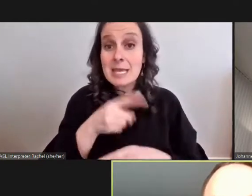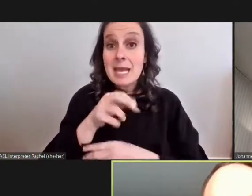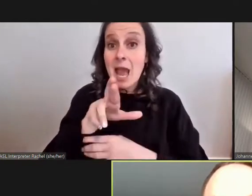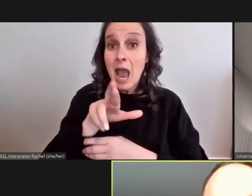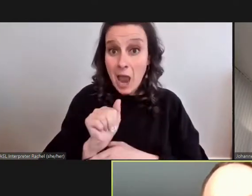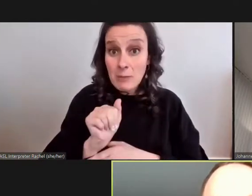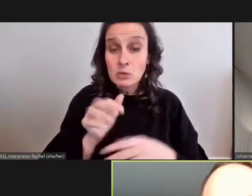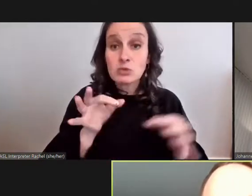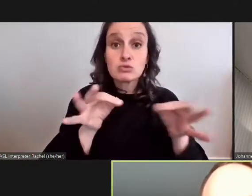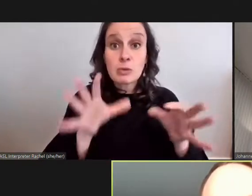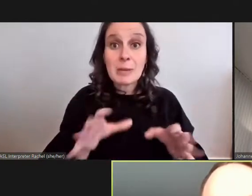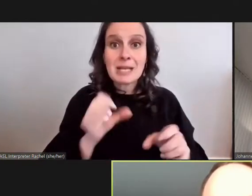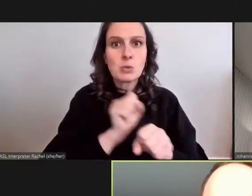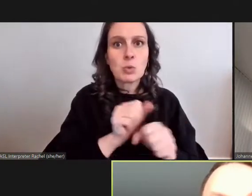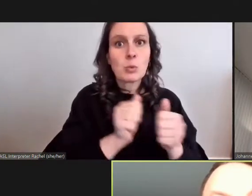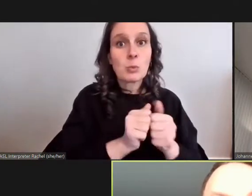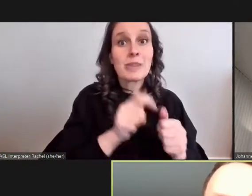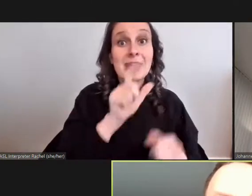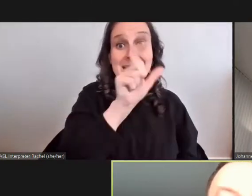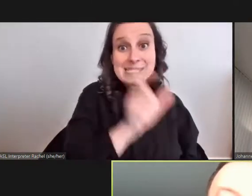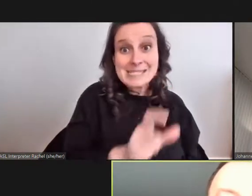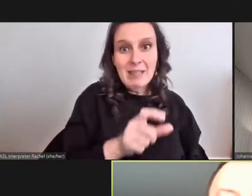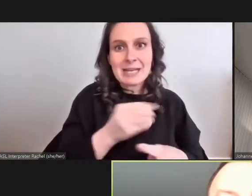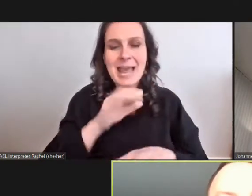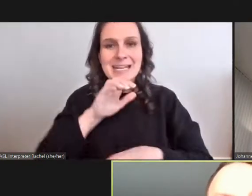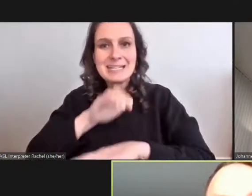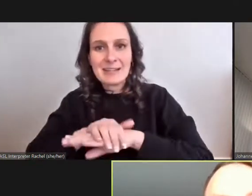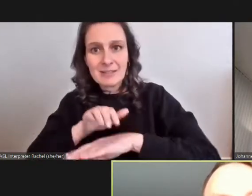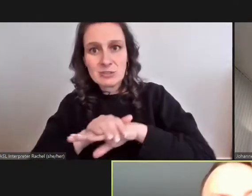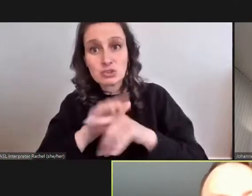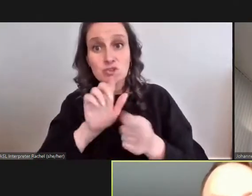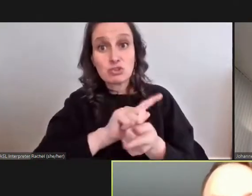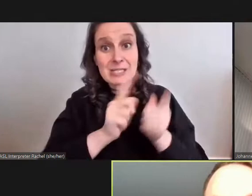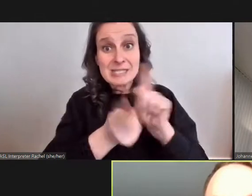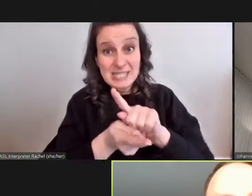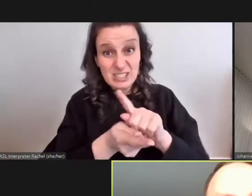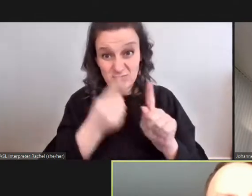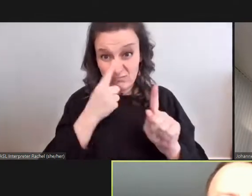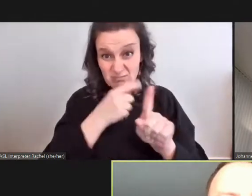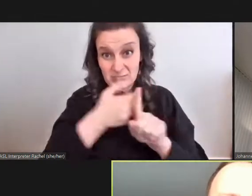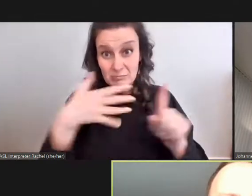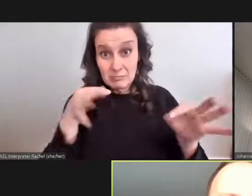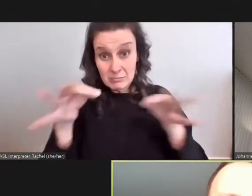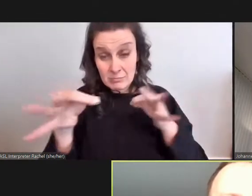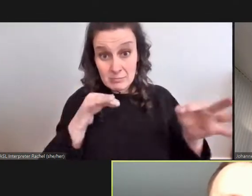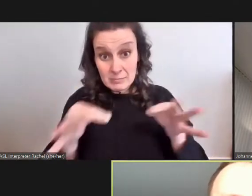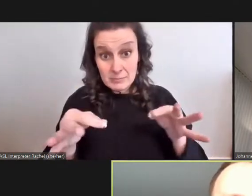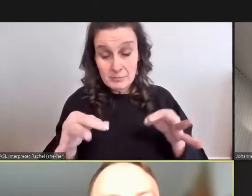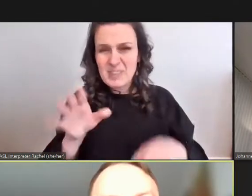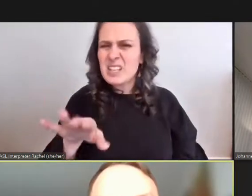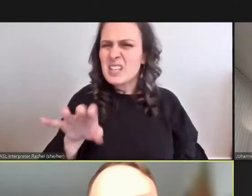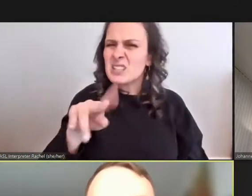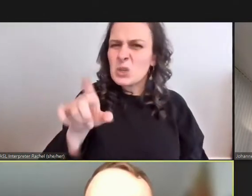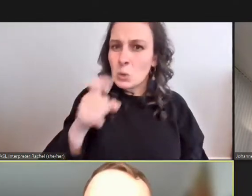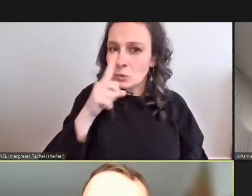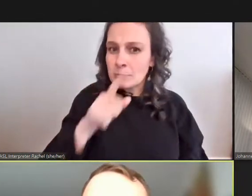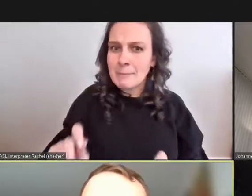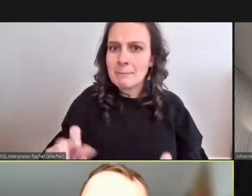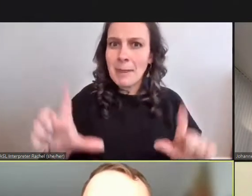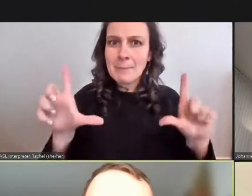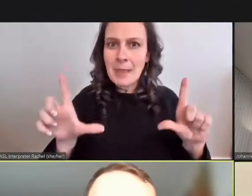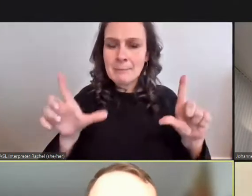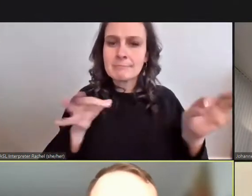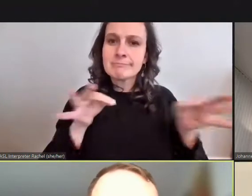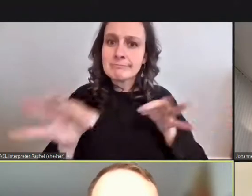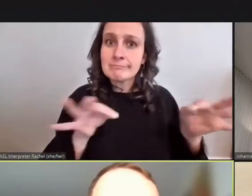to work with the Italian-English translation. Please discuss this. Nicole, do you mind popping over and at least